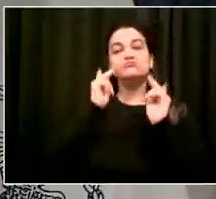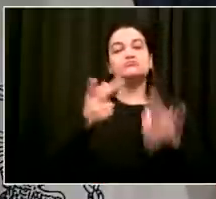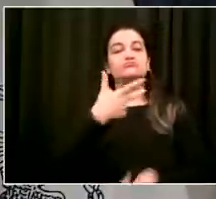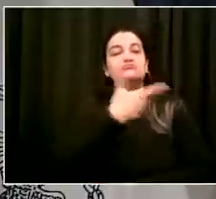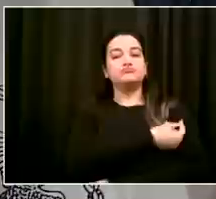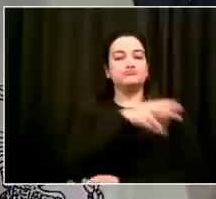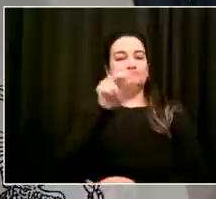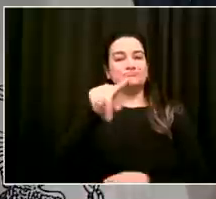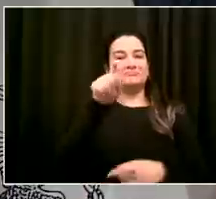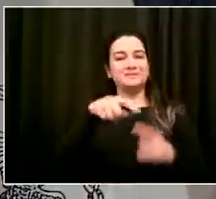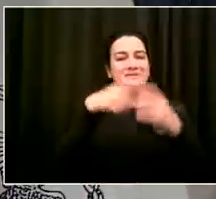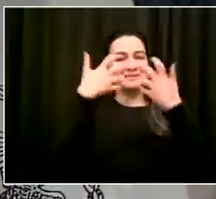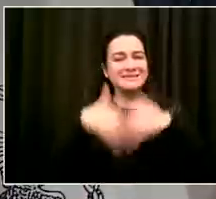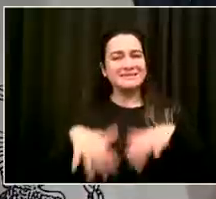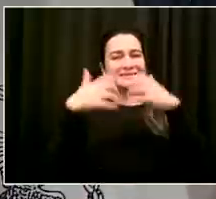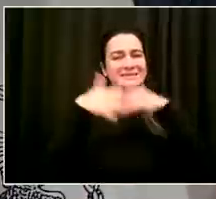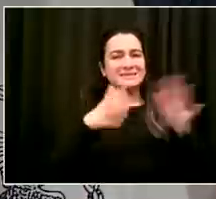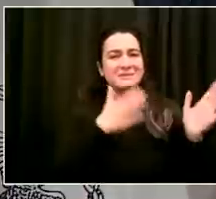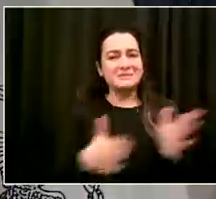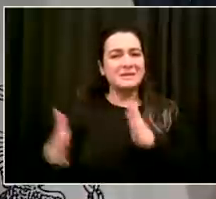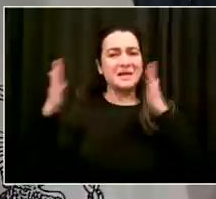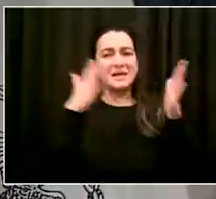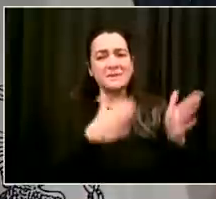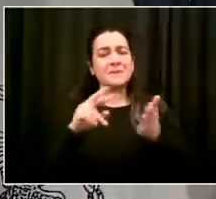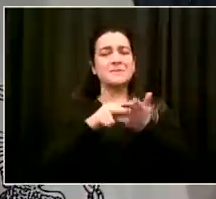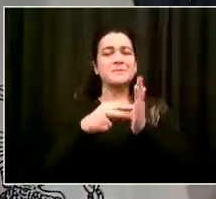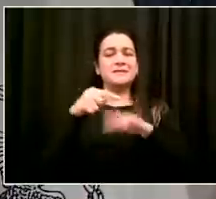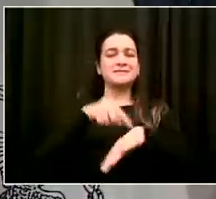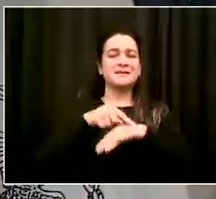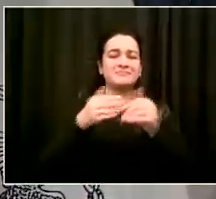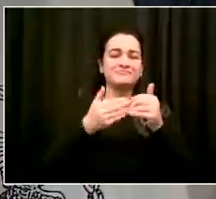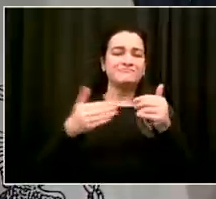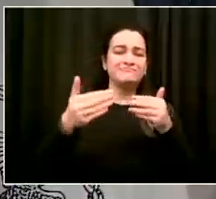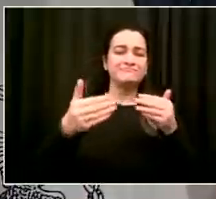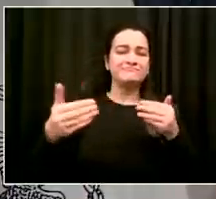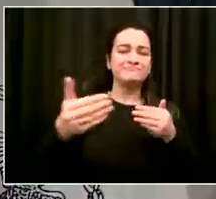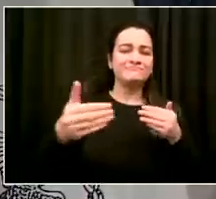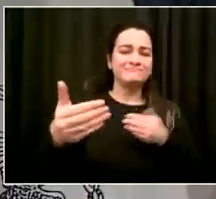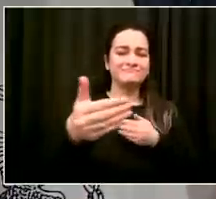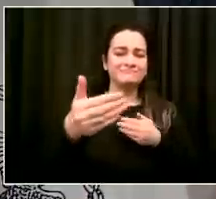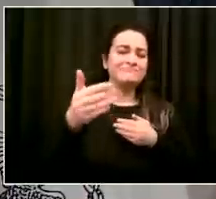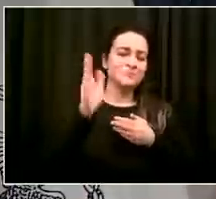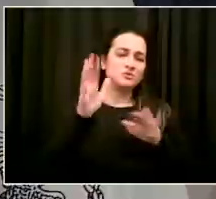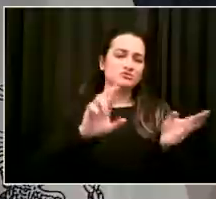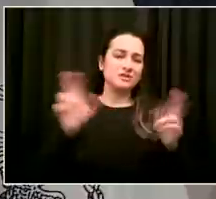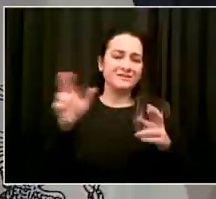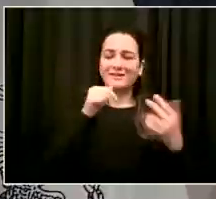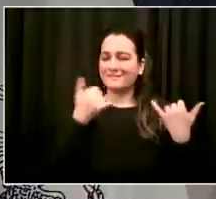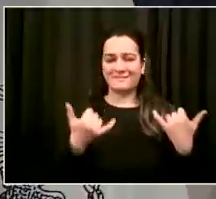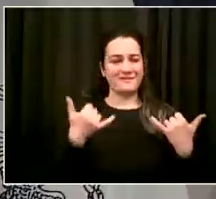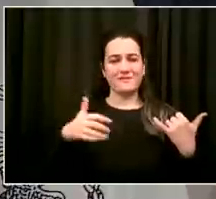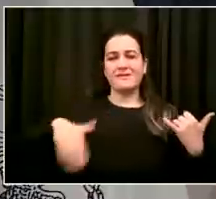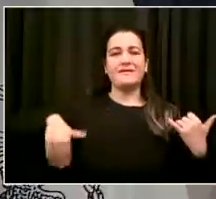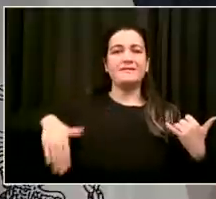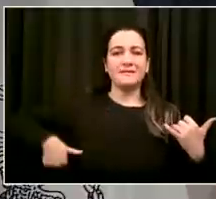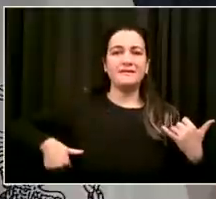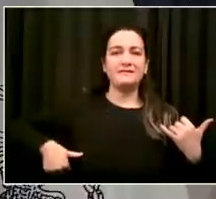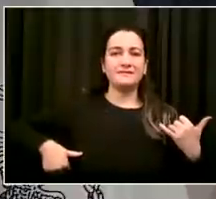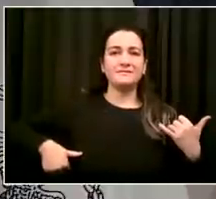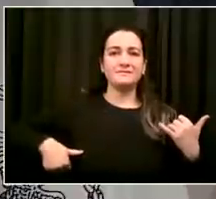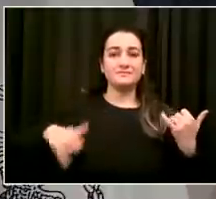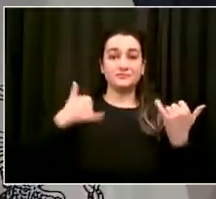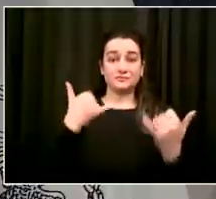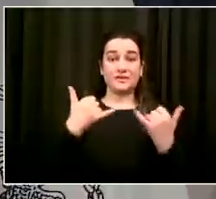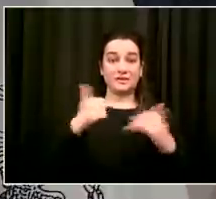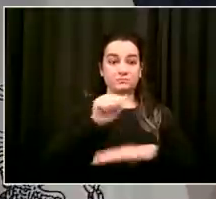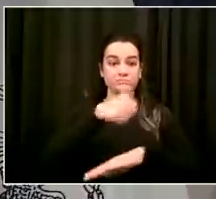a lot of labor, a lot of people power to make that happen. We're working on that right now. But job one was to reach the most